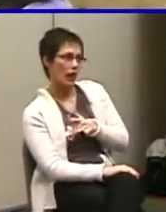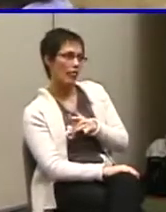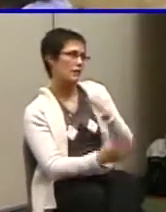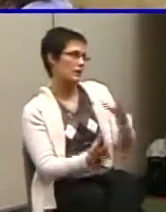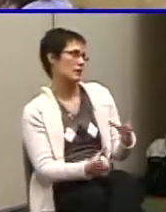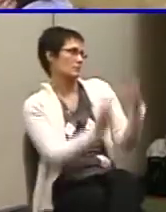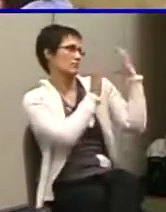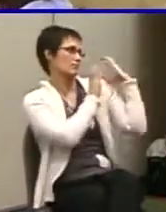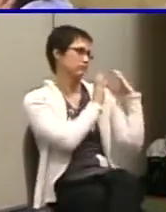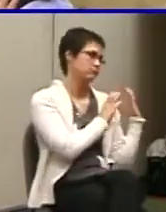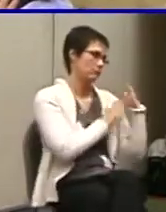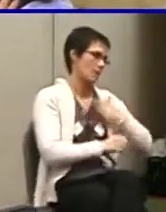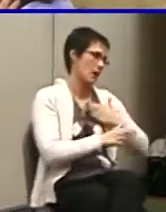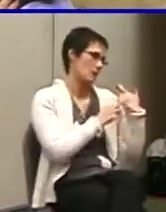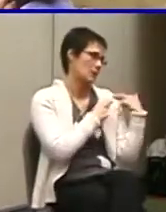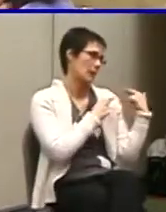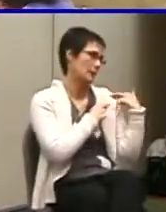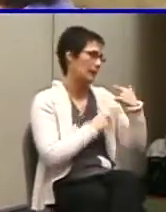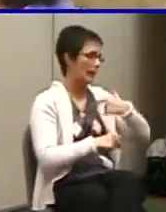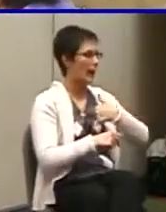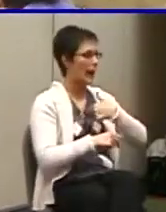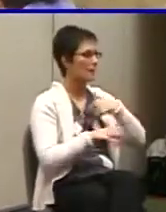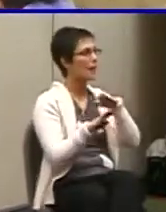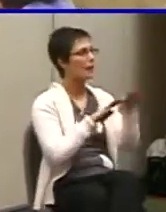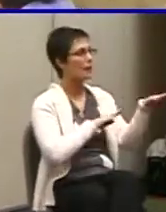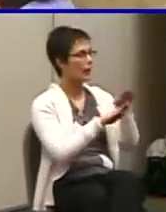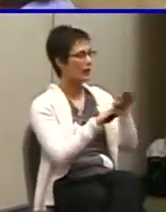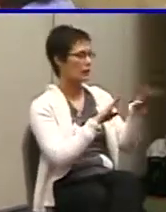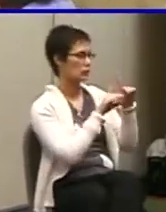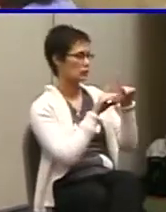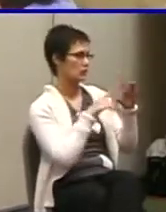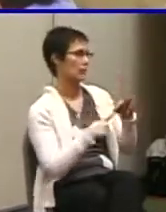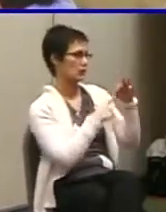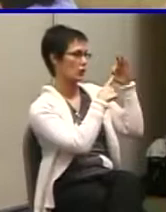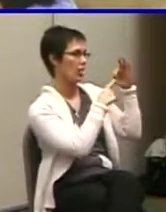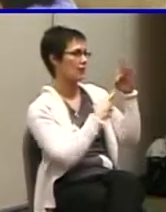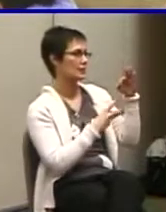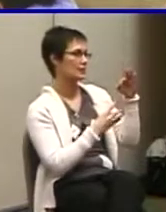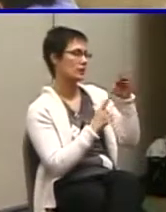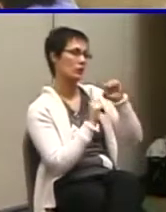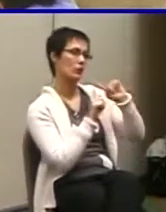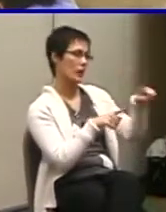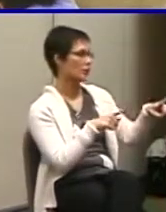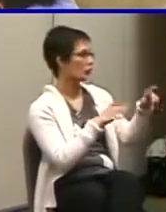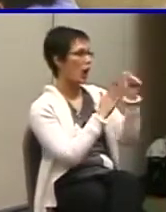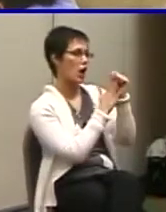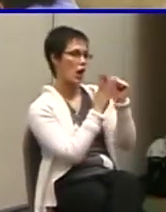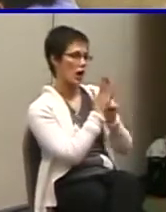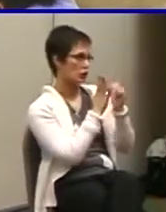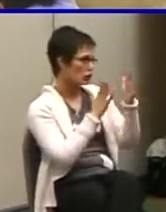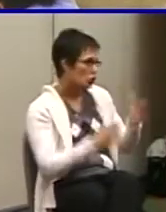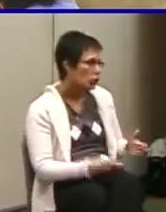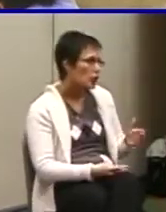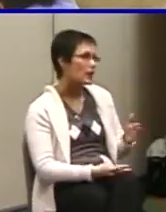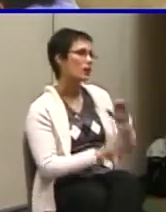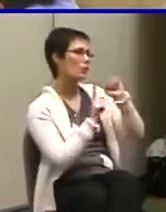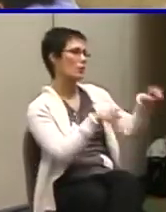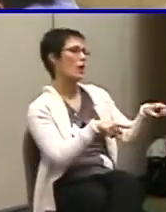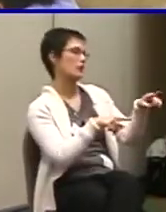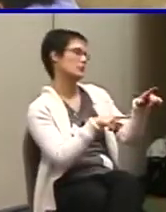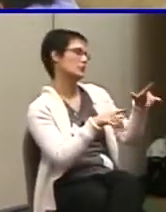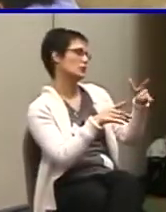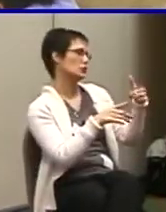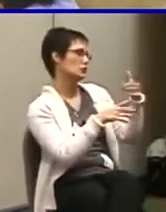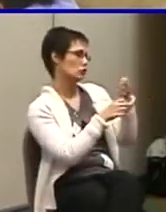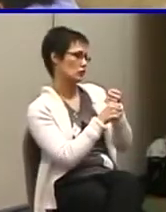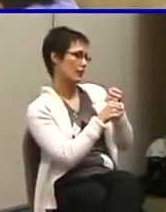the district, and we've got you know, we send it through our attorney and everything else like that. Our forms are trying to make things as simple as